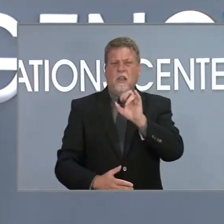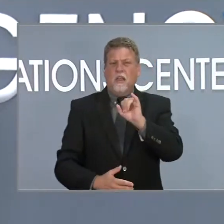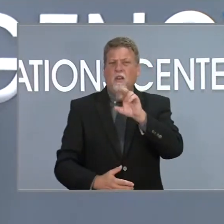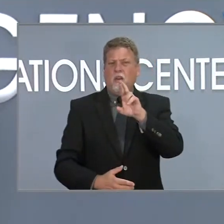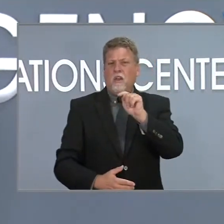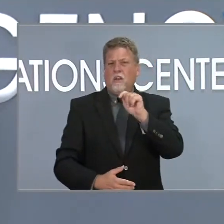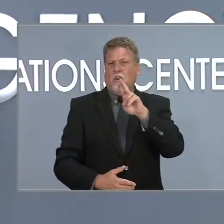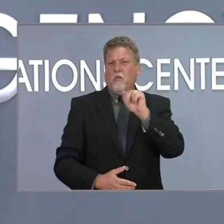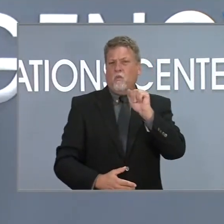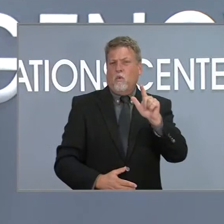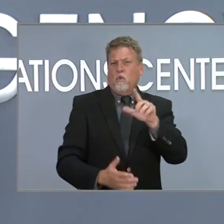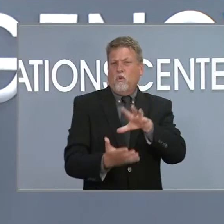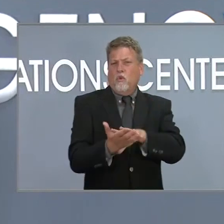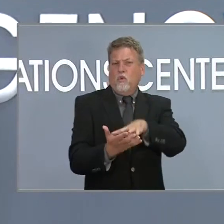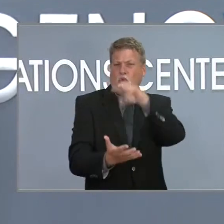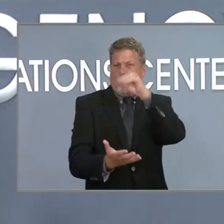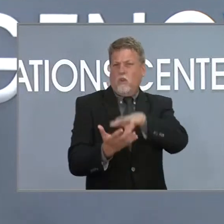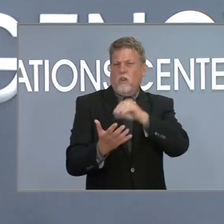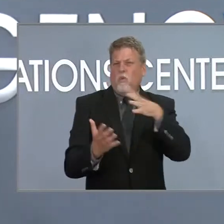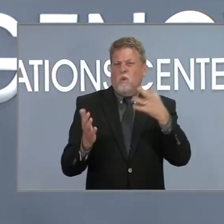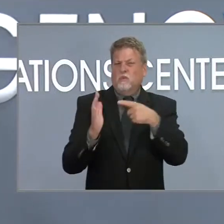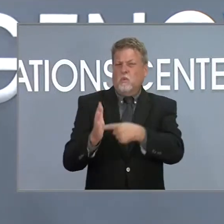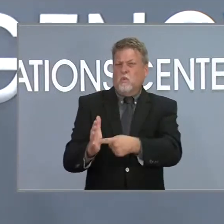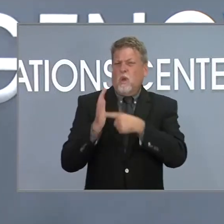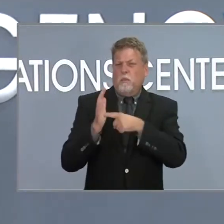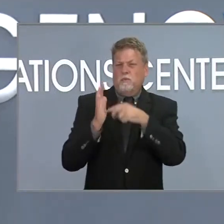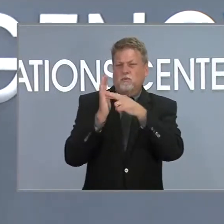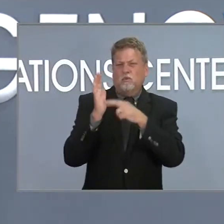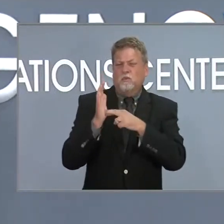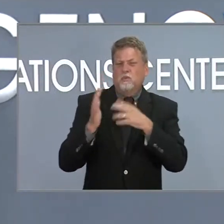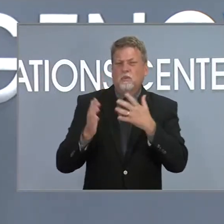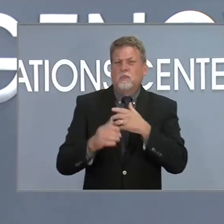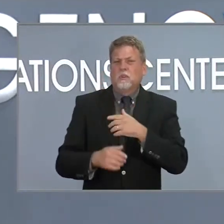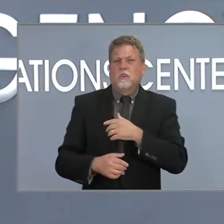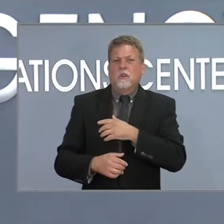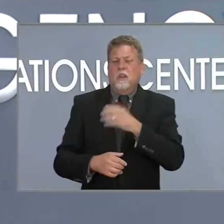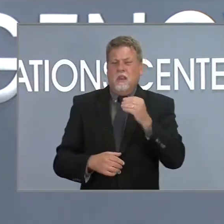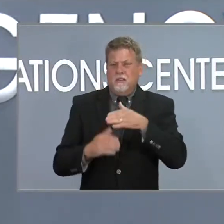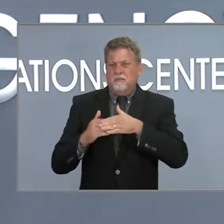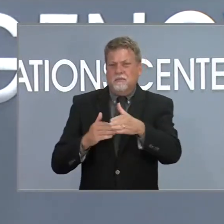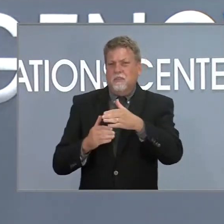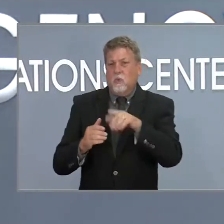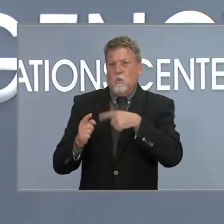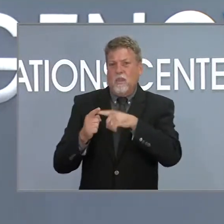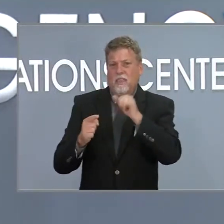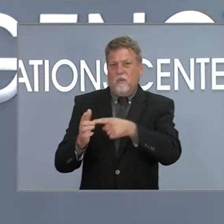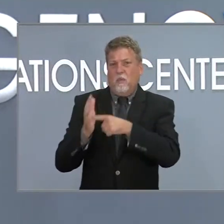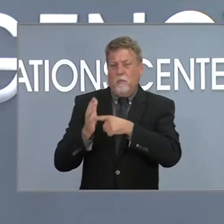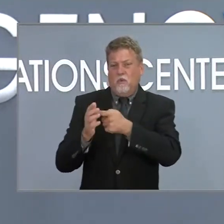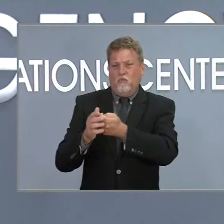July 21st when that requirement for virtual learning in districts was removed? Yeah,